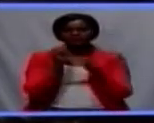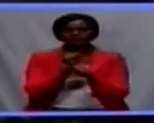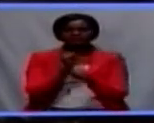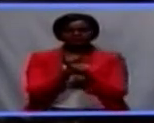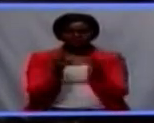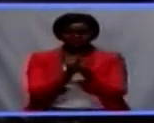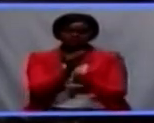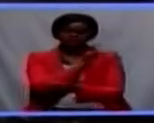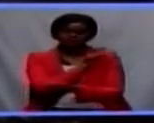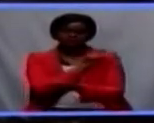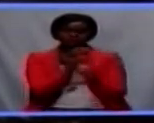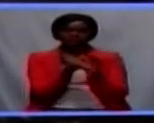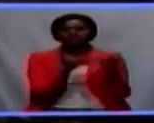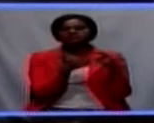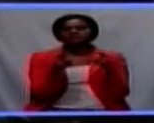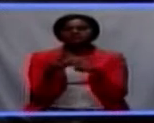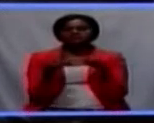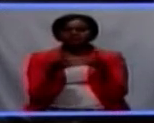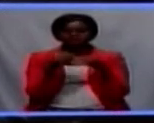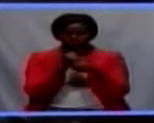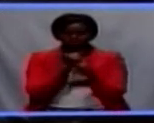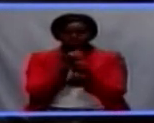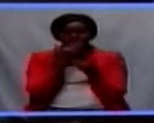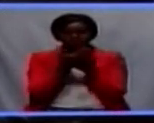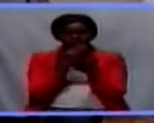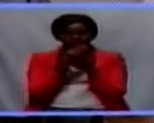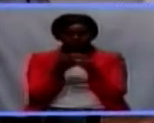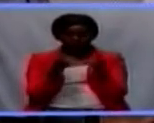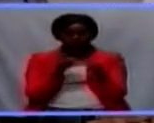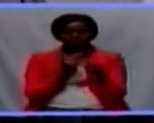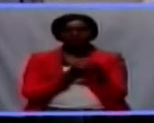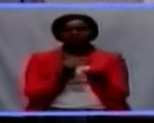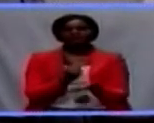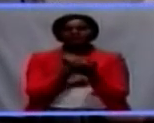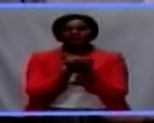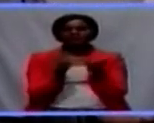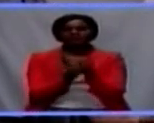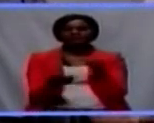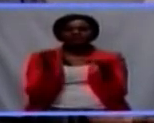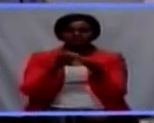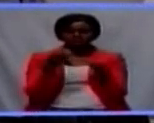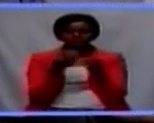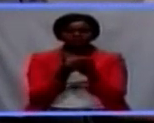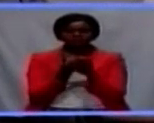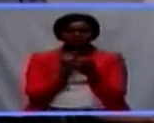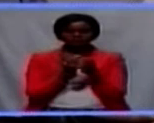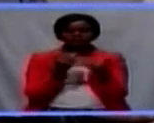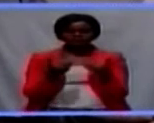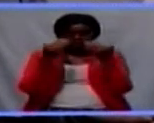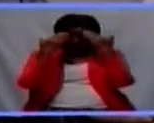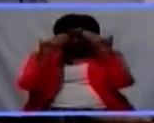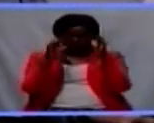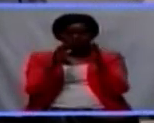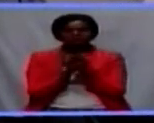enforcement activities, so it makes sense that we help them with additional resources. And we are aware